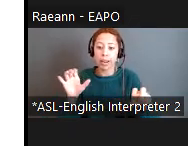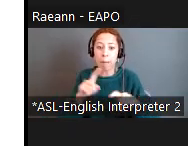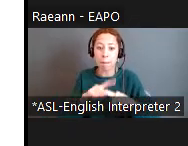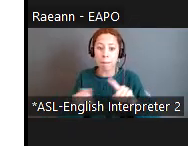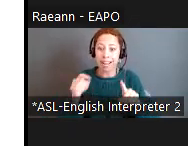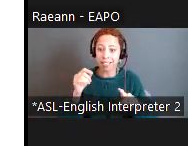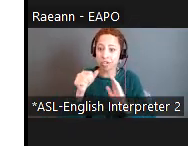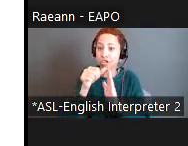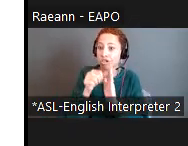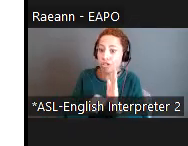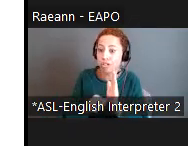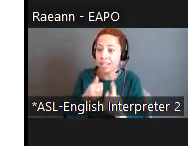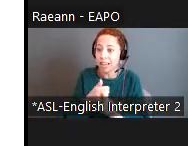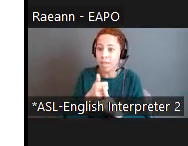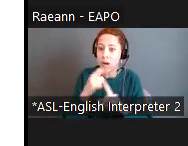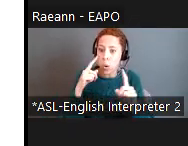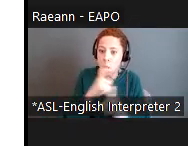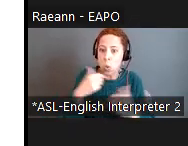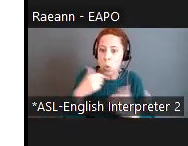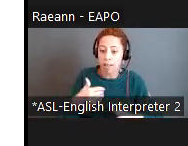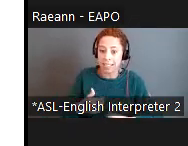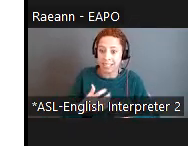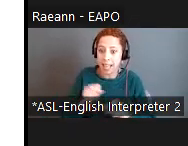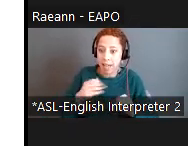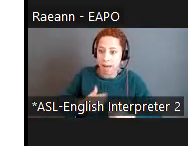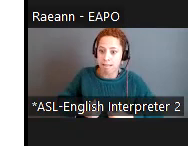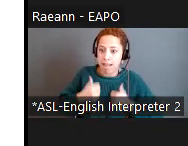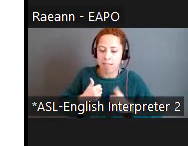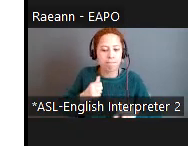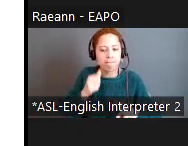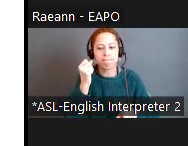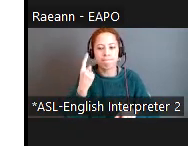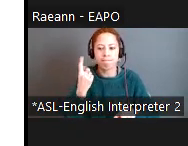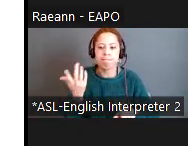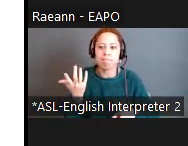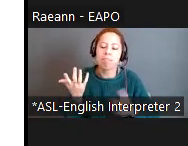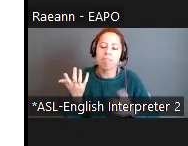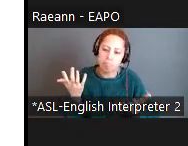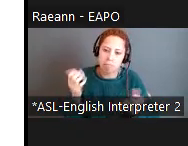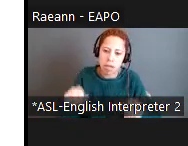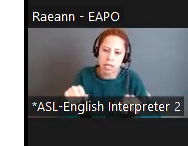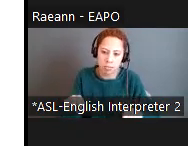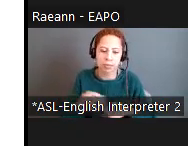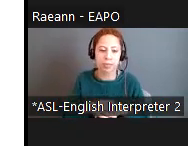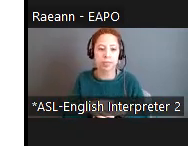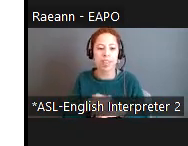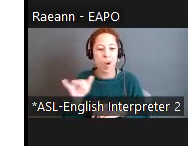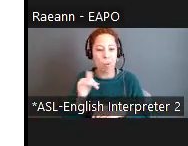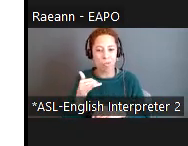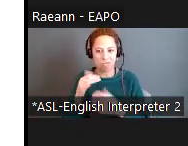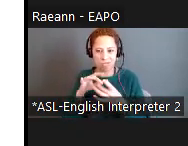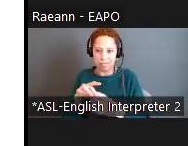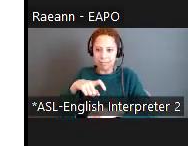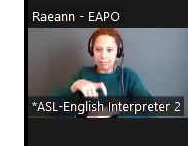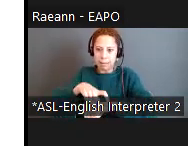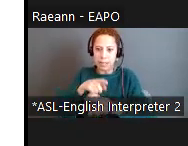surgery. That could be very complicated. It's also time specific. So going back to someone with dementia, they might be able to